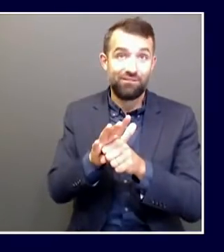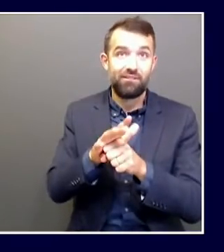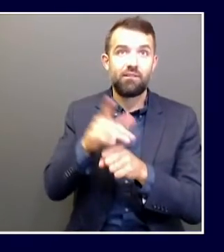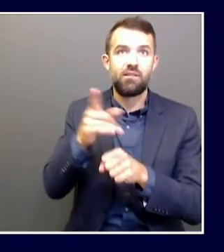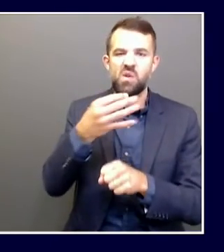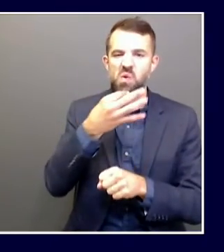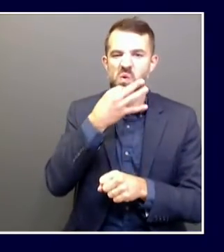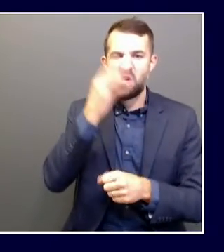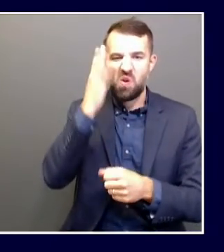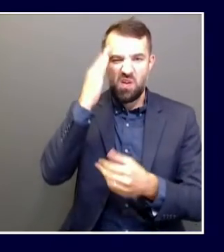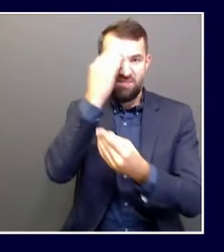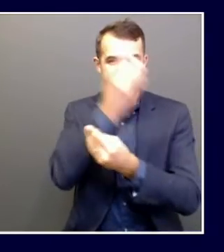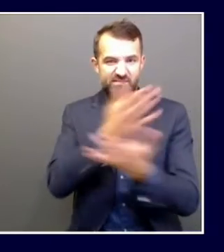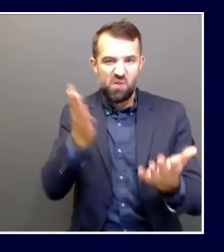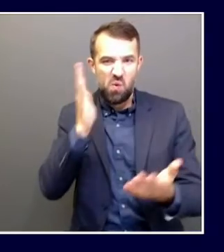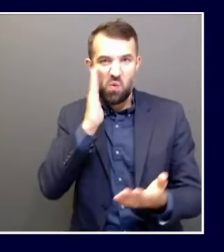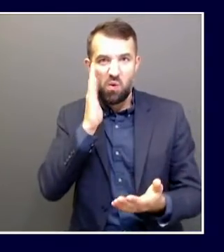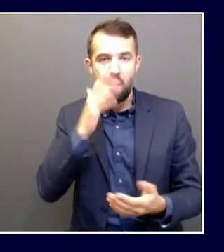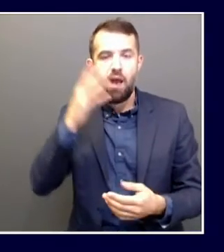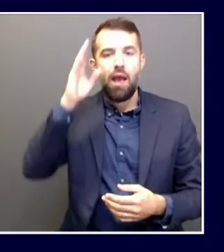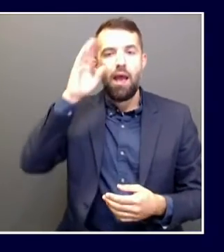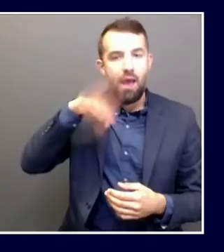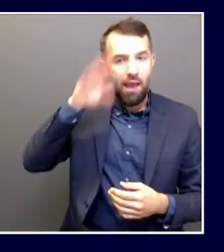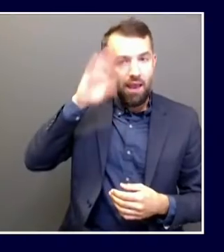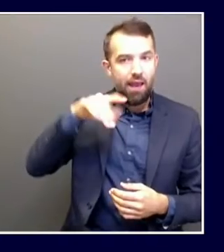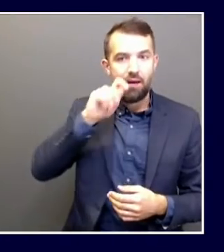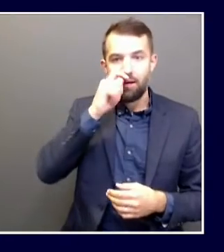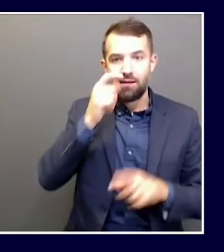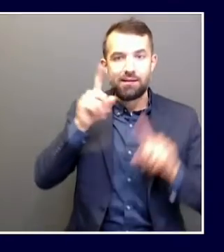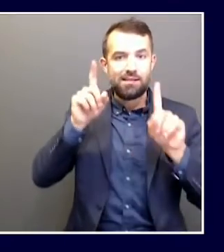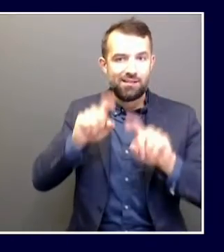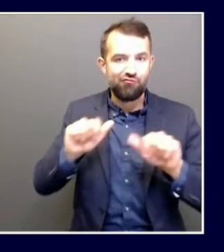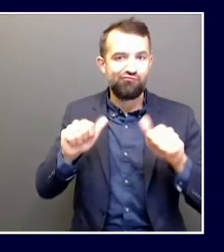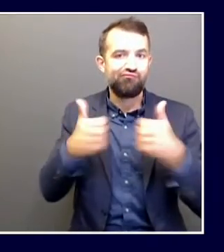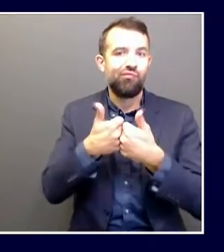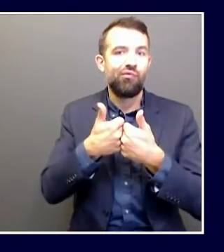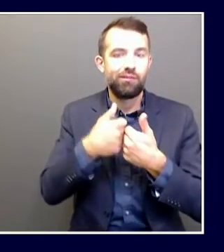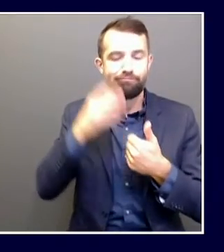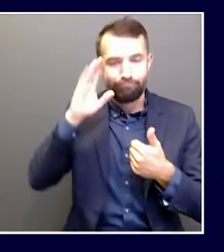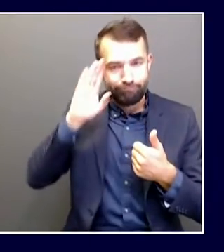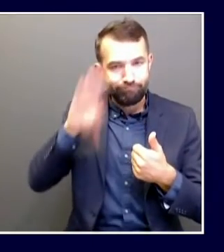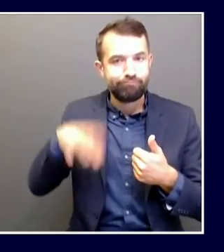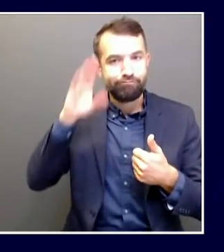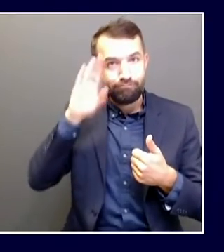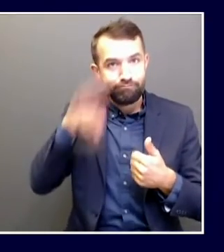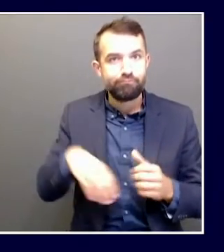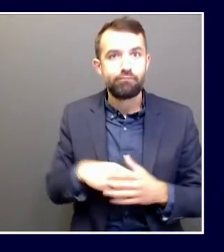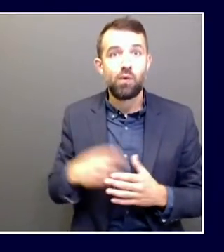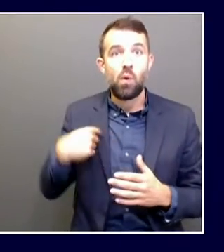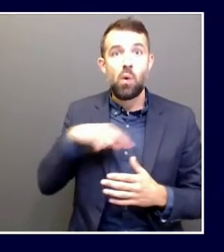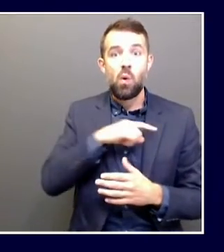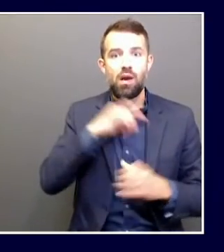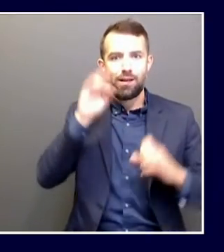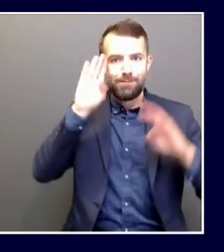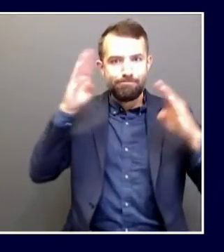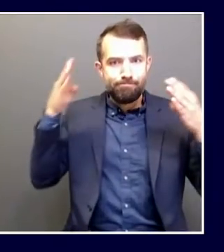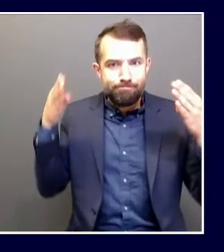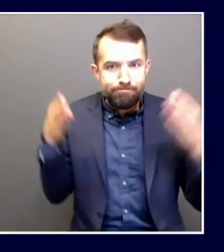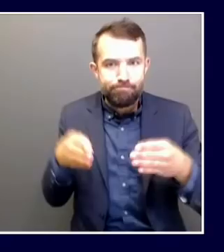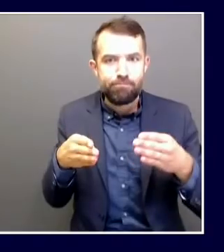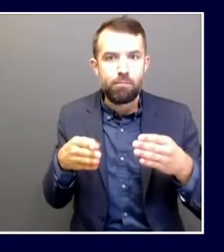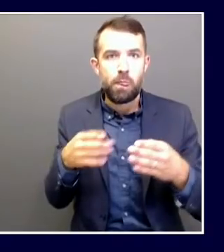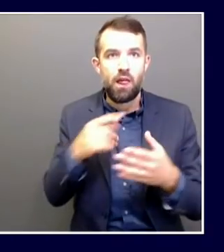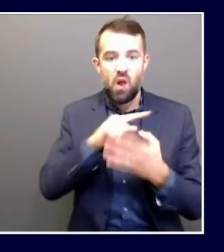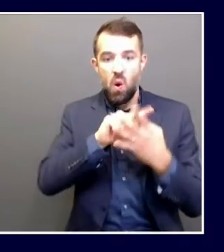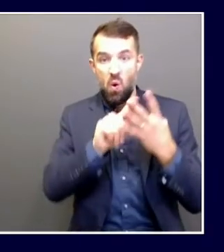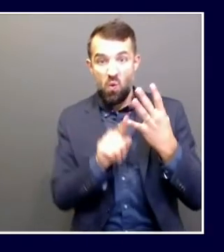testing is a challenge. I know our team is, again, right now really focused on Washington, Aroostook, and